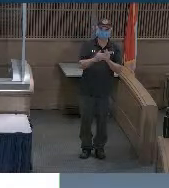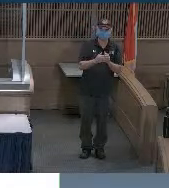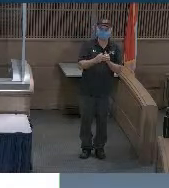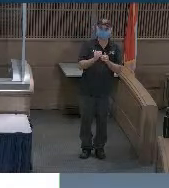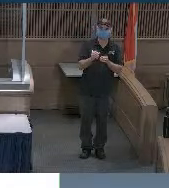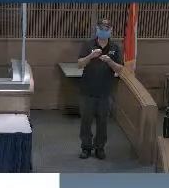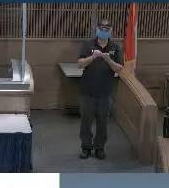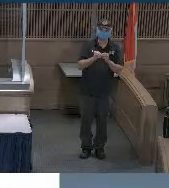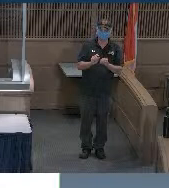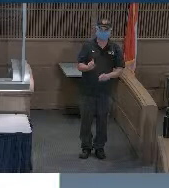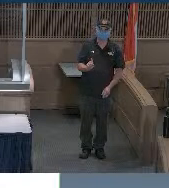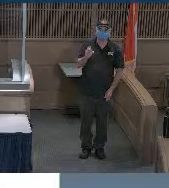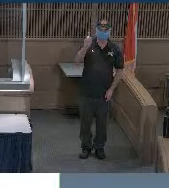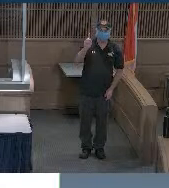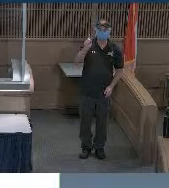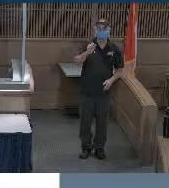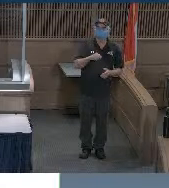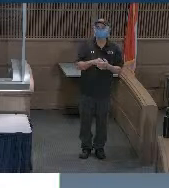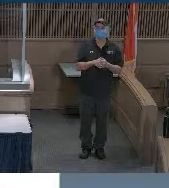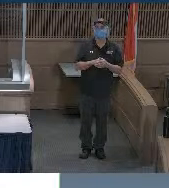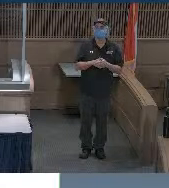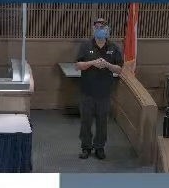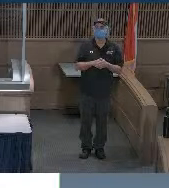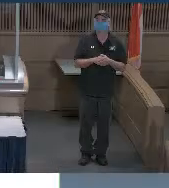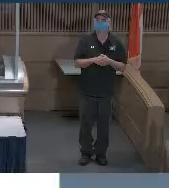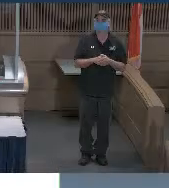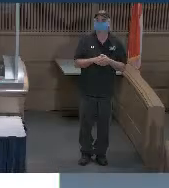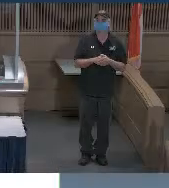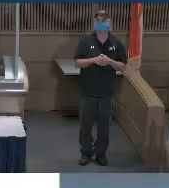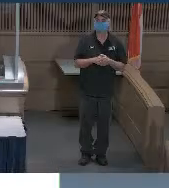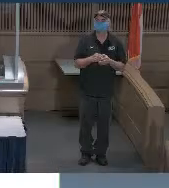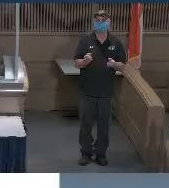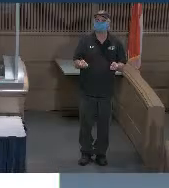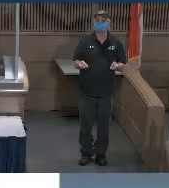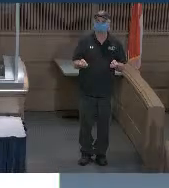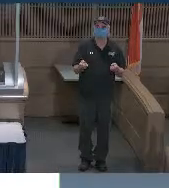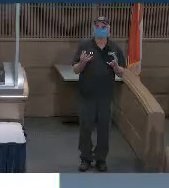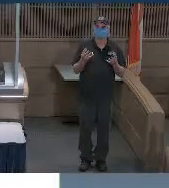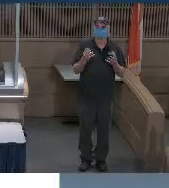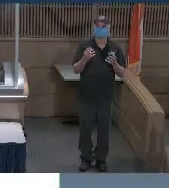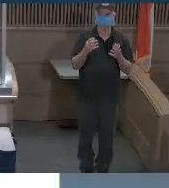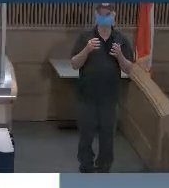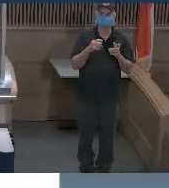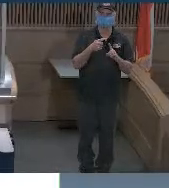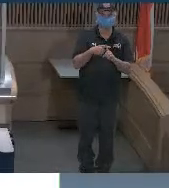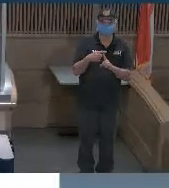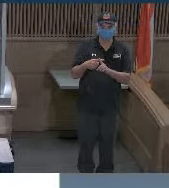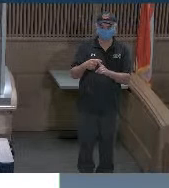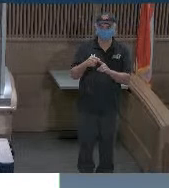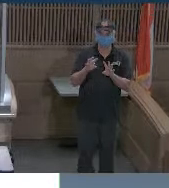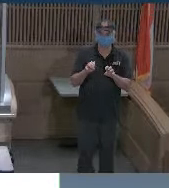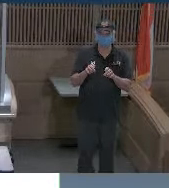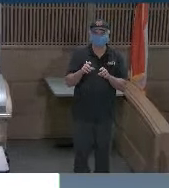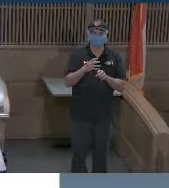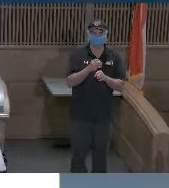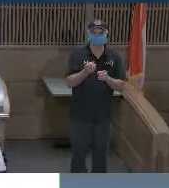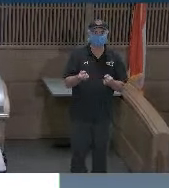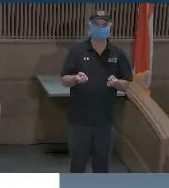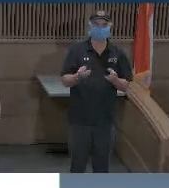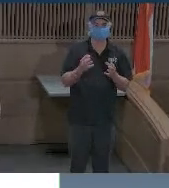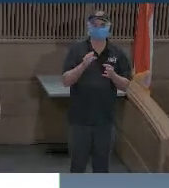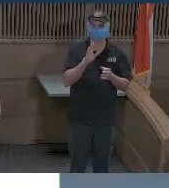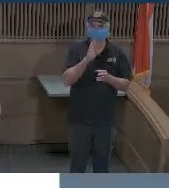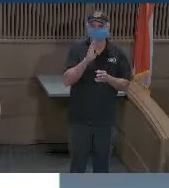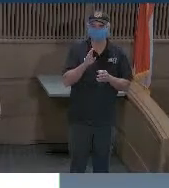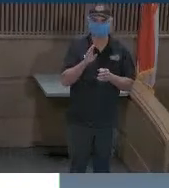The number of positive tests, obviously there's going to be a correlation between the number of positive tests and the number of people who are being tested, and more people are going to